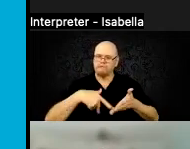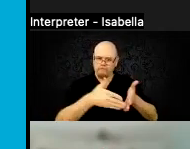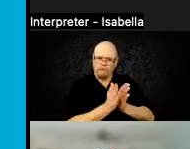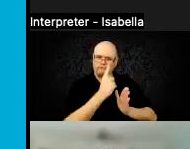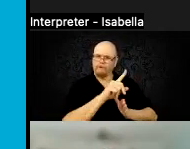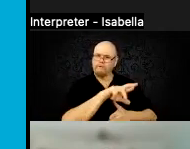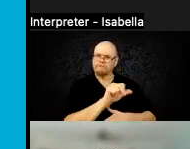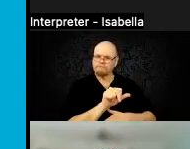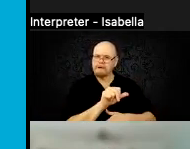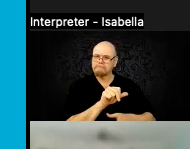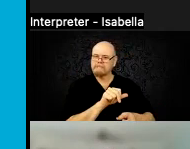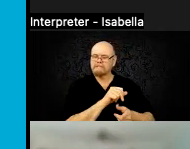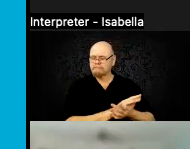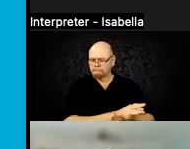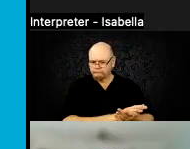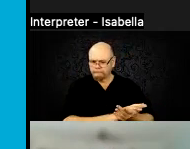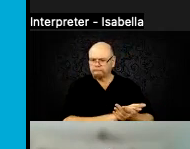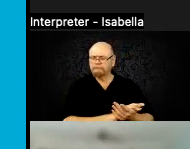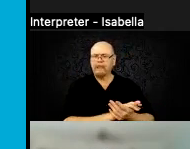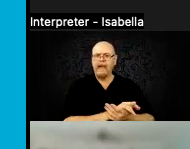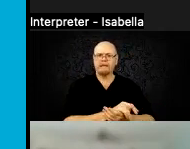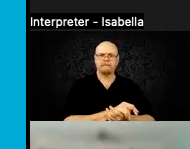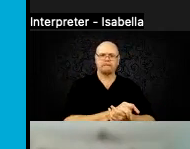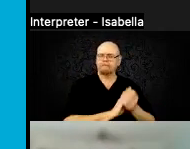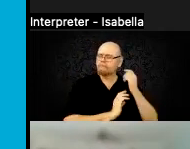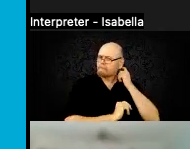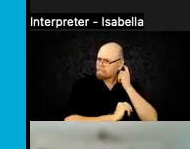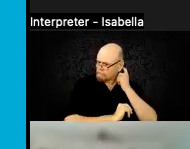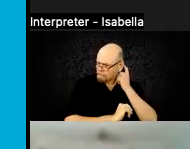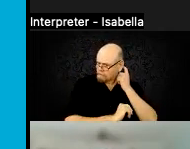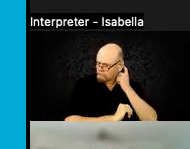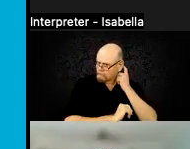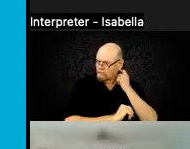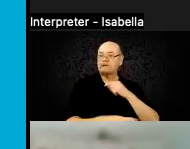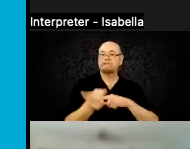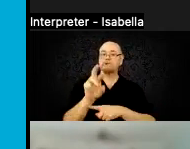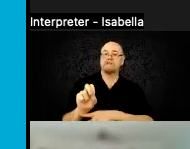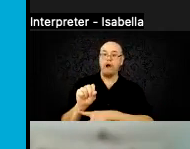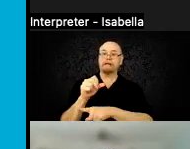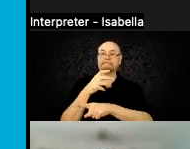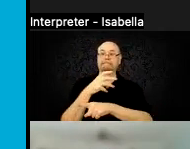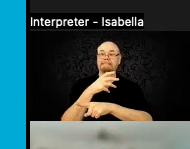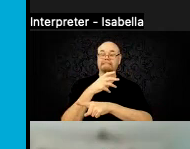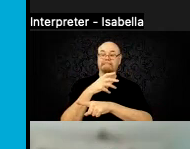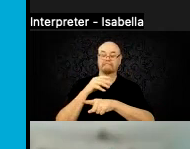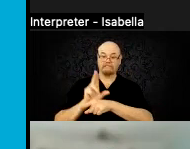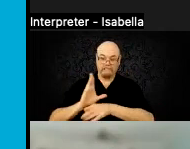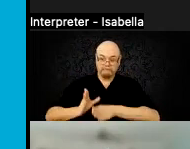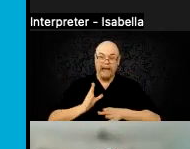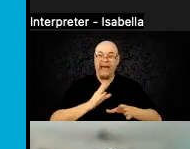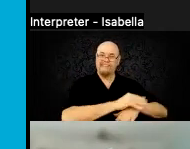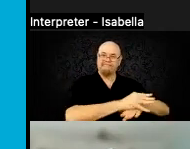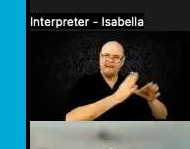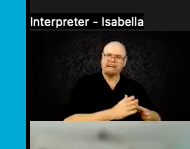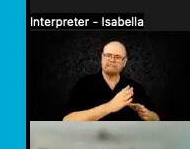with a DRS customer and a client, a DRS customer and their counselor together to draft and respond to